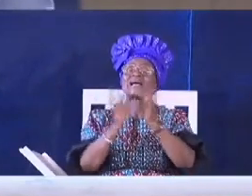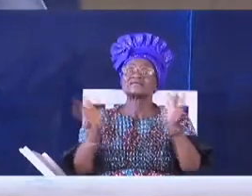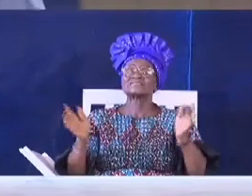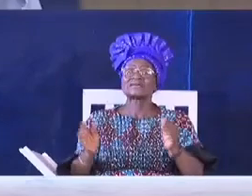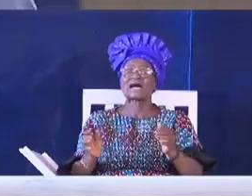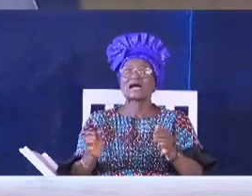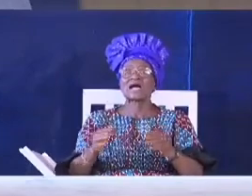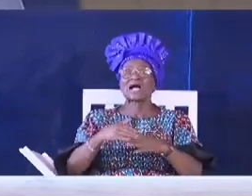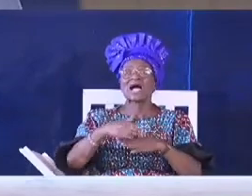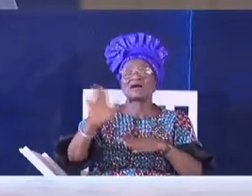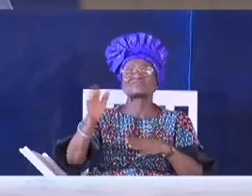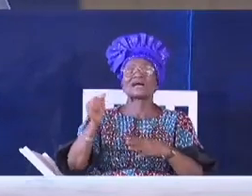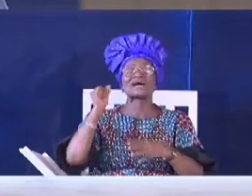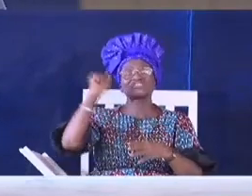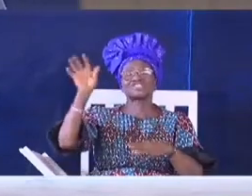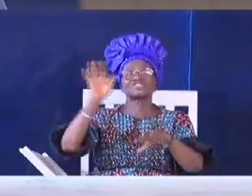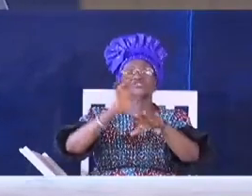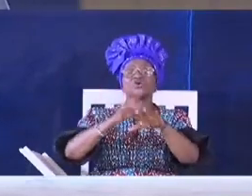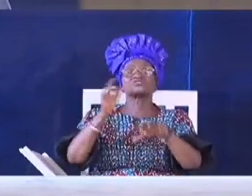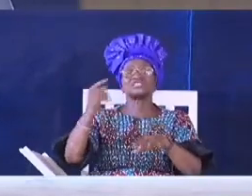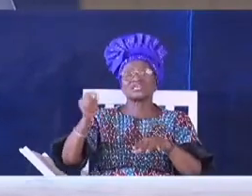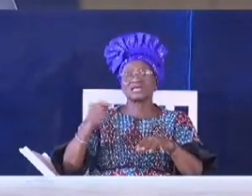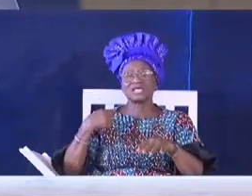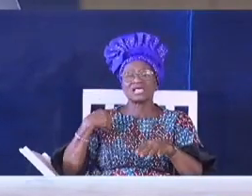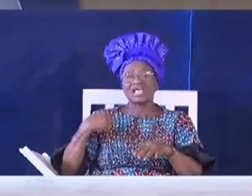after she touched the hem of his garment,